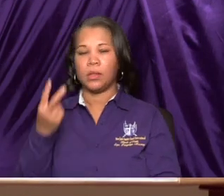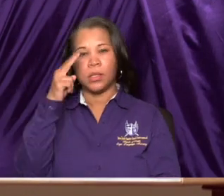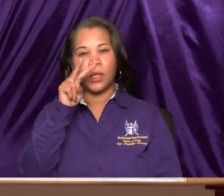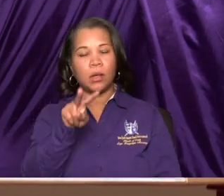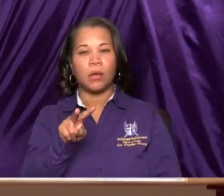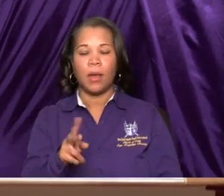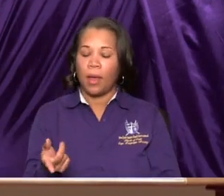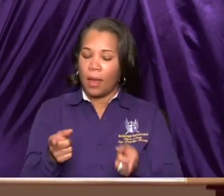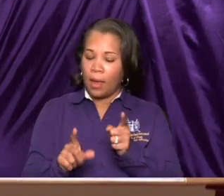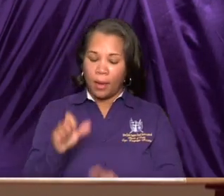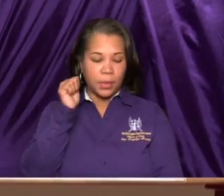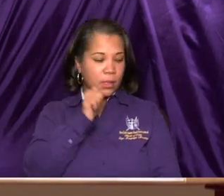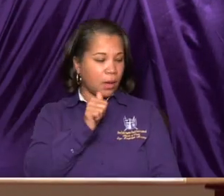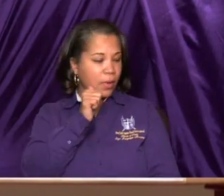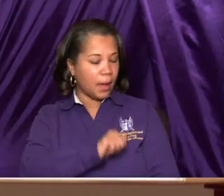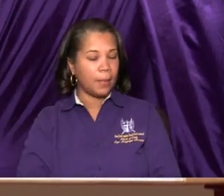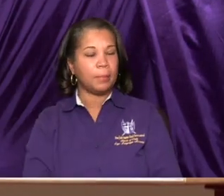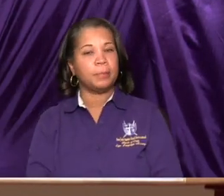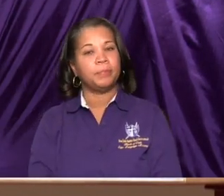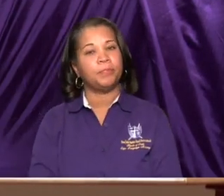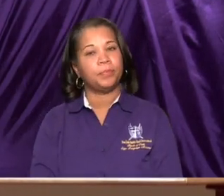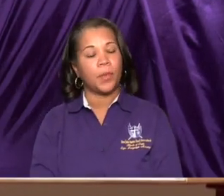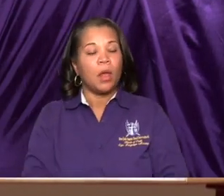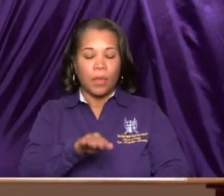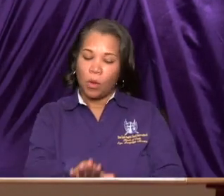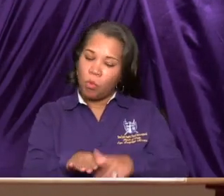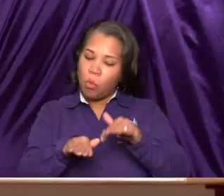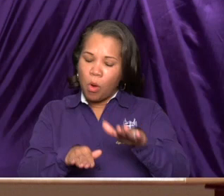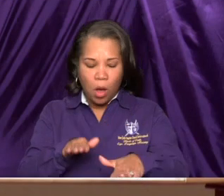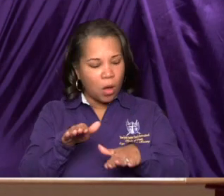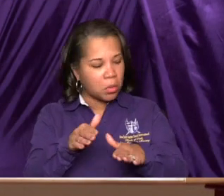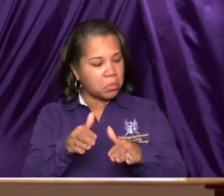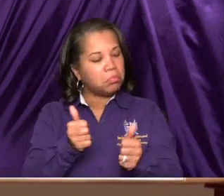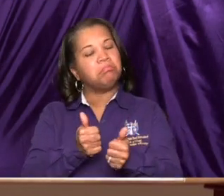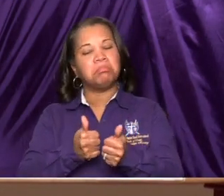It happens every day. They walk around you